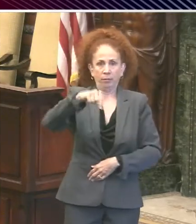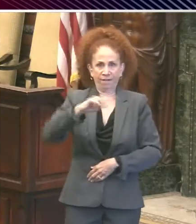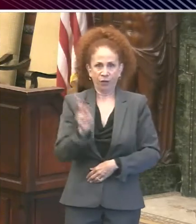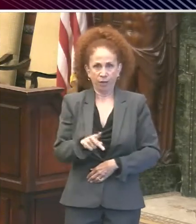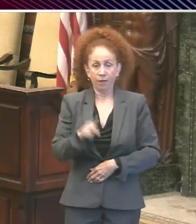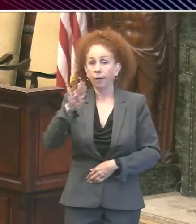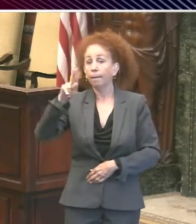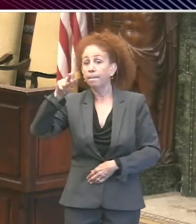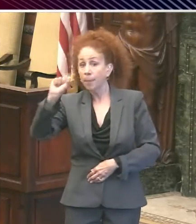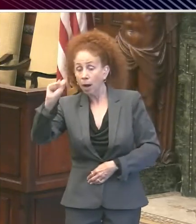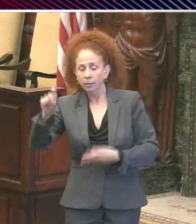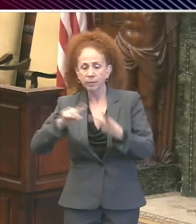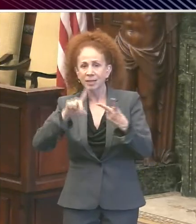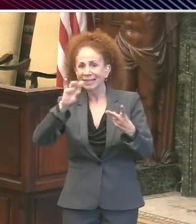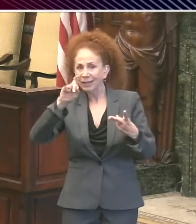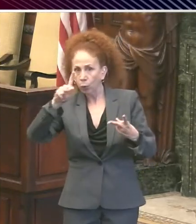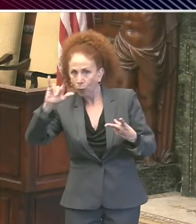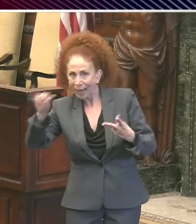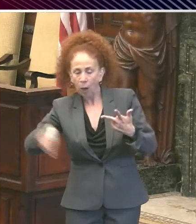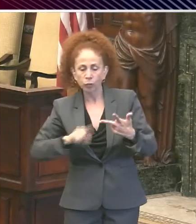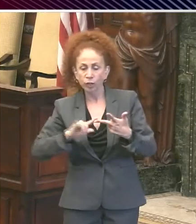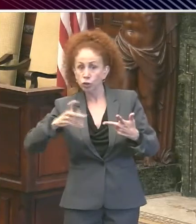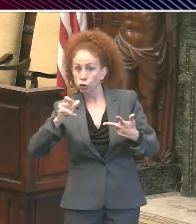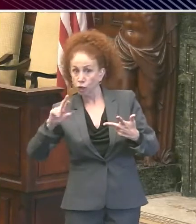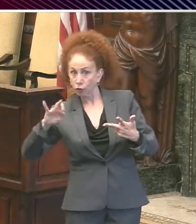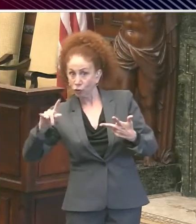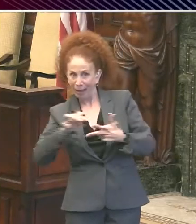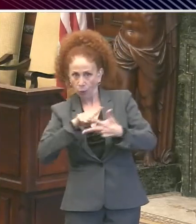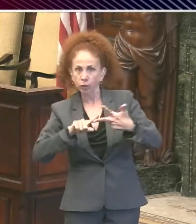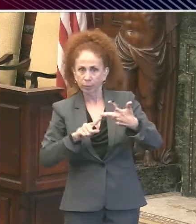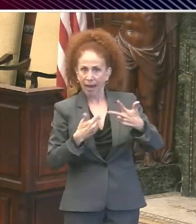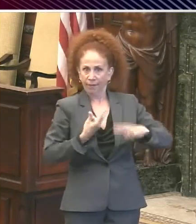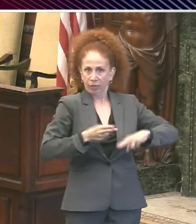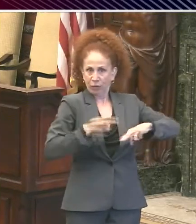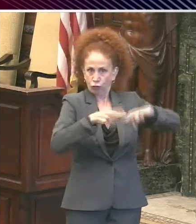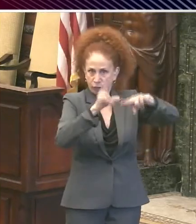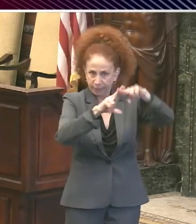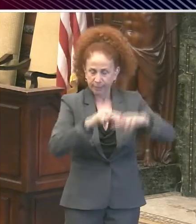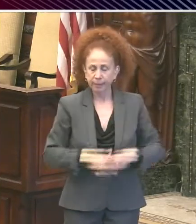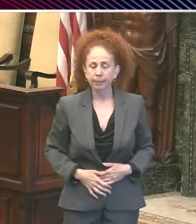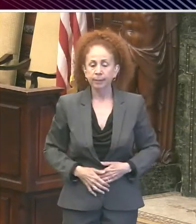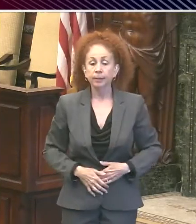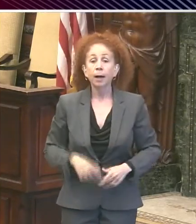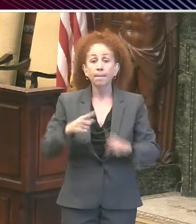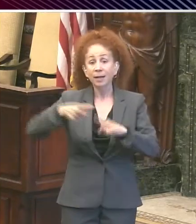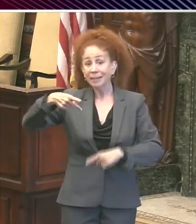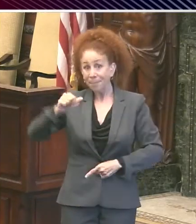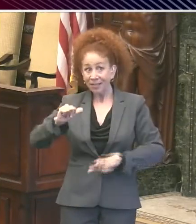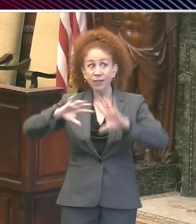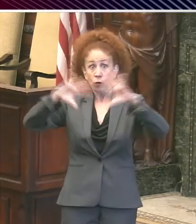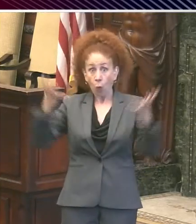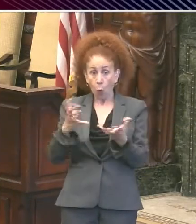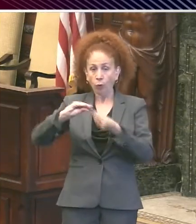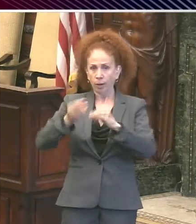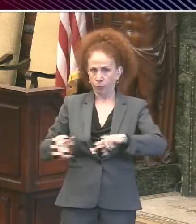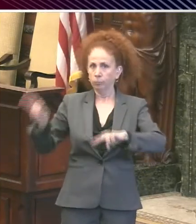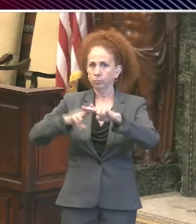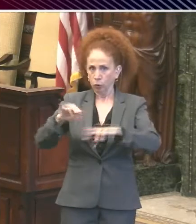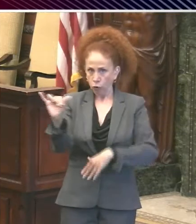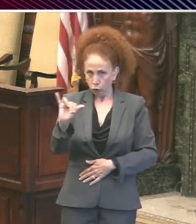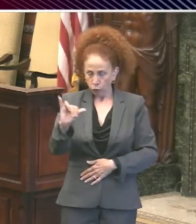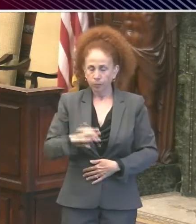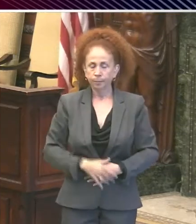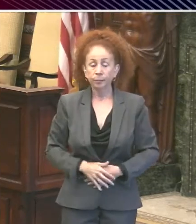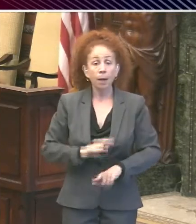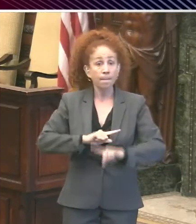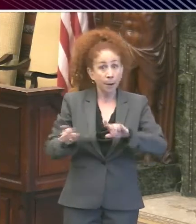particularly in Bucks County, Delaware County, and now Chester counties. And there are increasing case counts in Pennsylvania as a whole. On a more